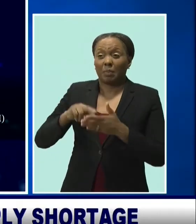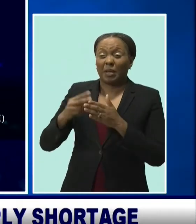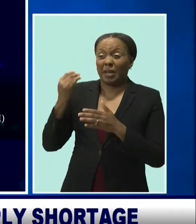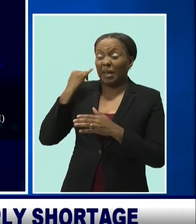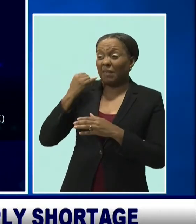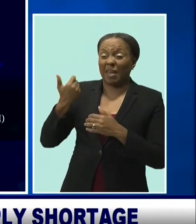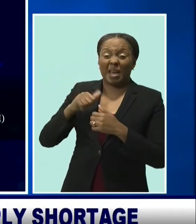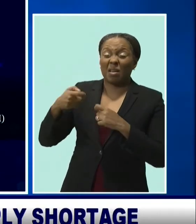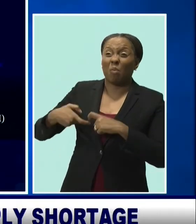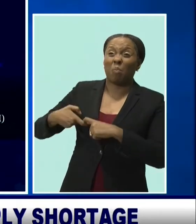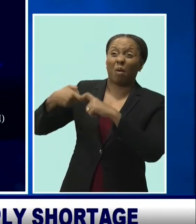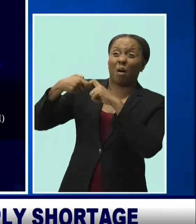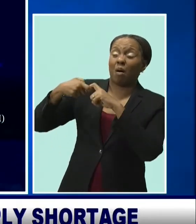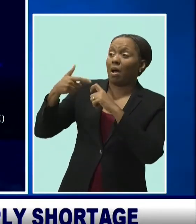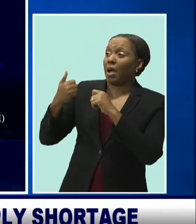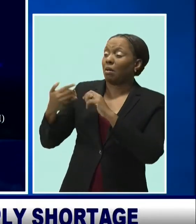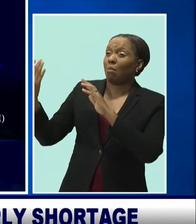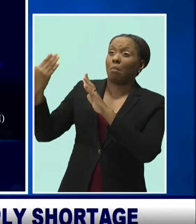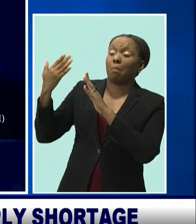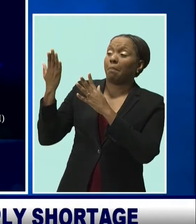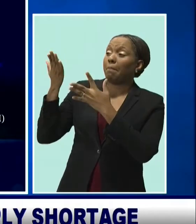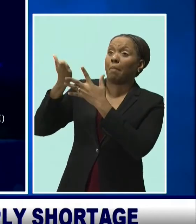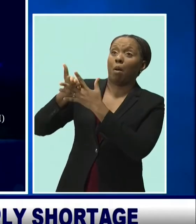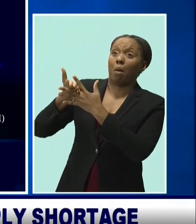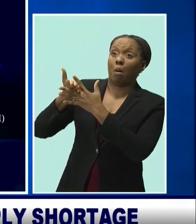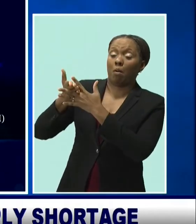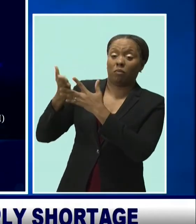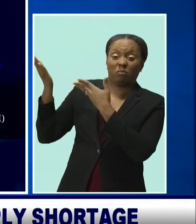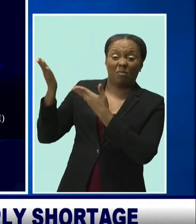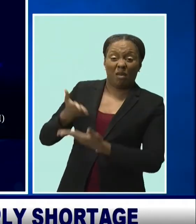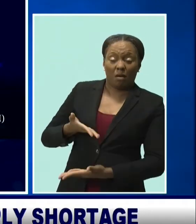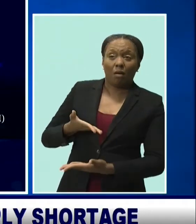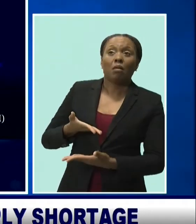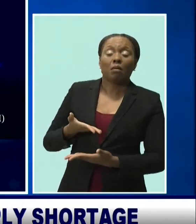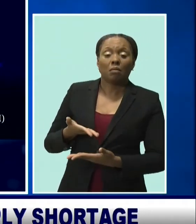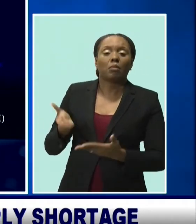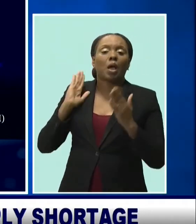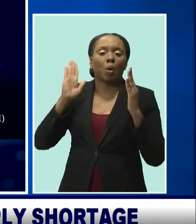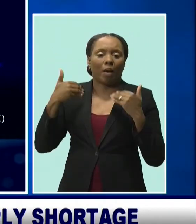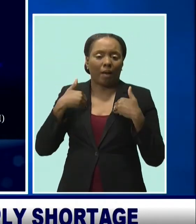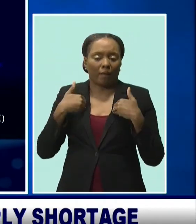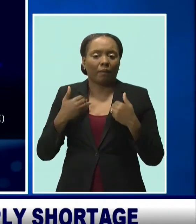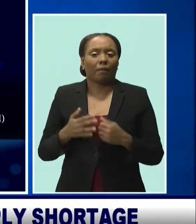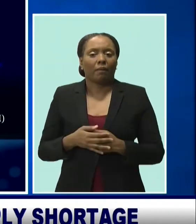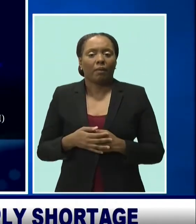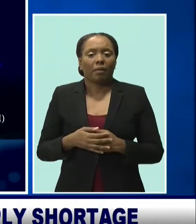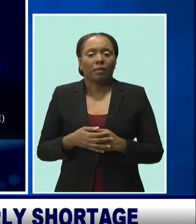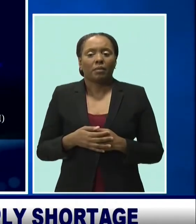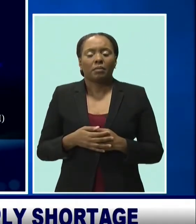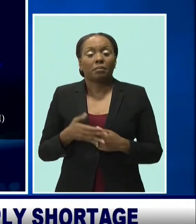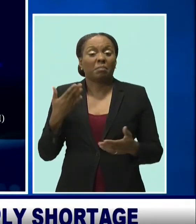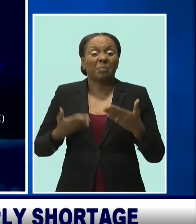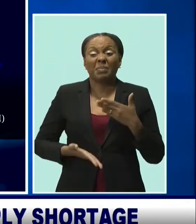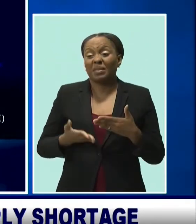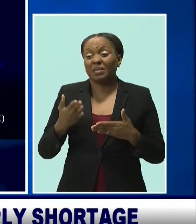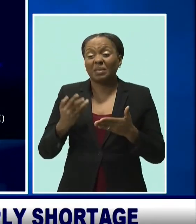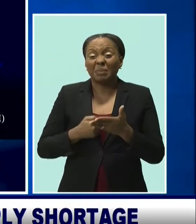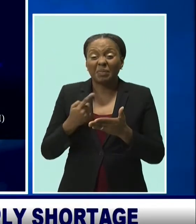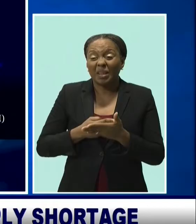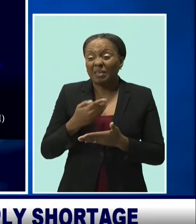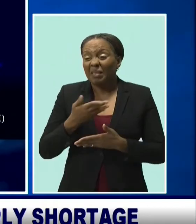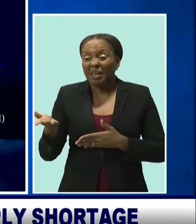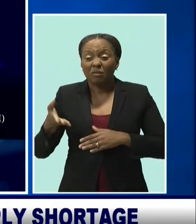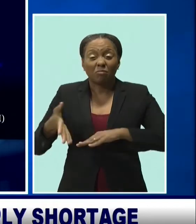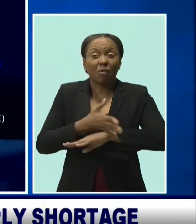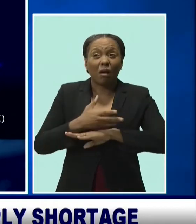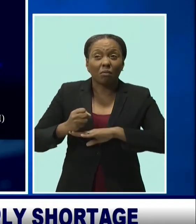of disruptions that will come. We are not saying that no item may be out of stock, but we are